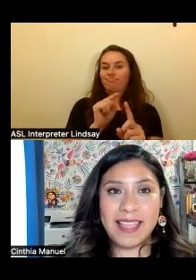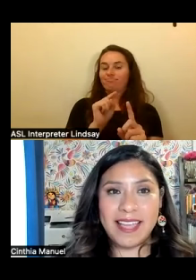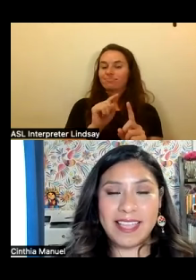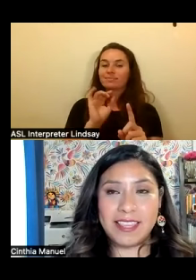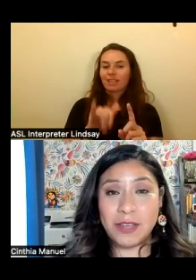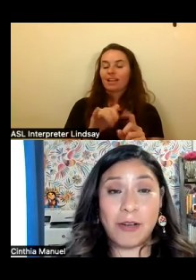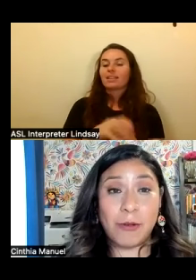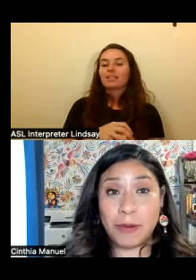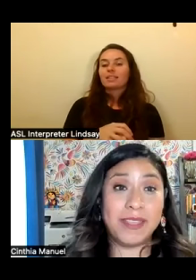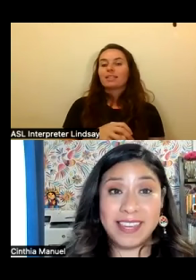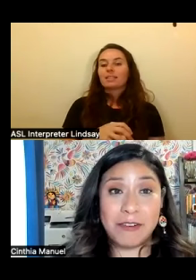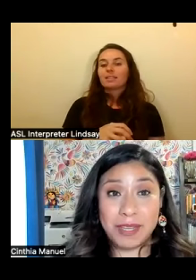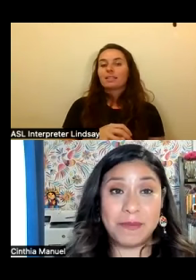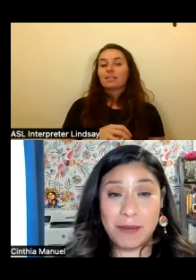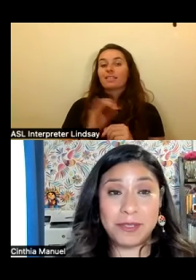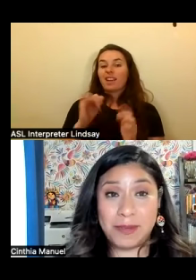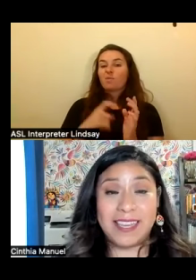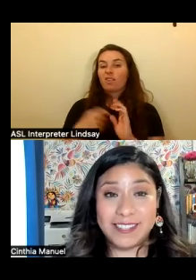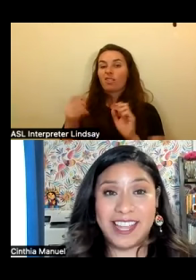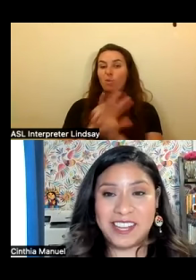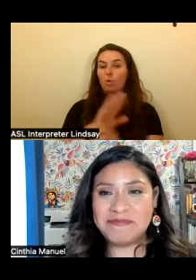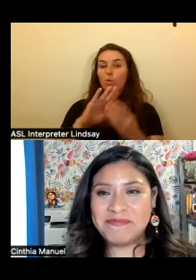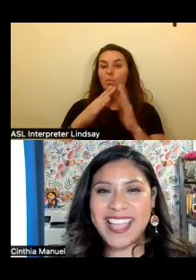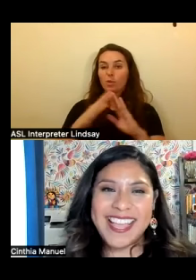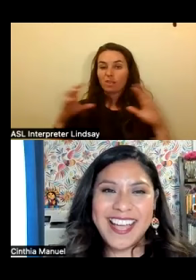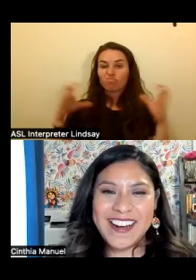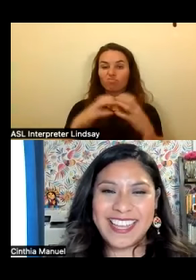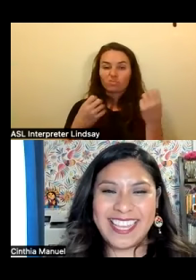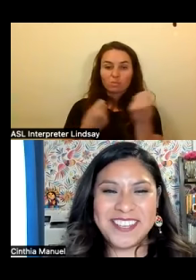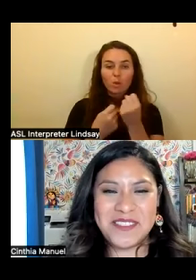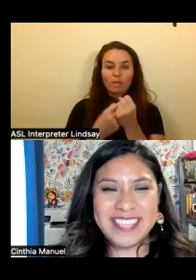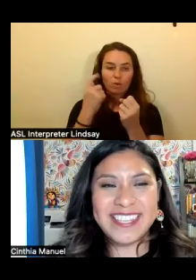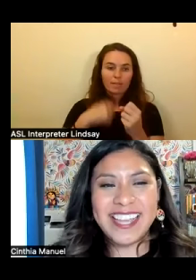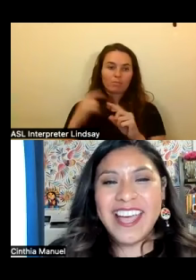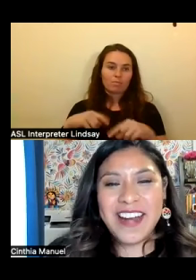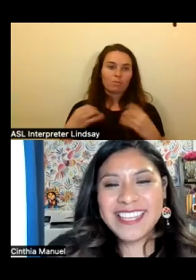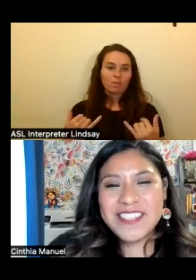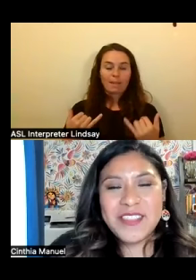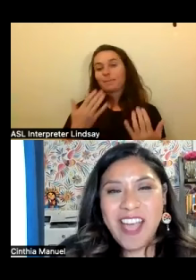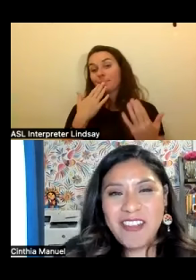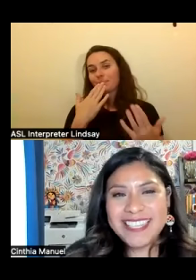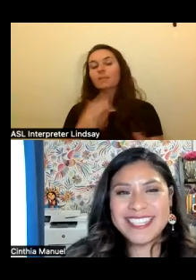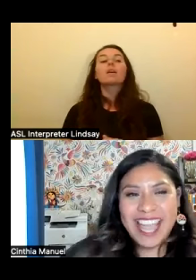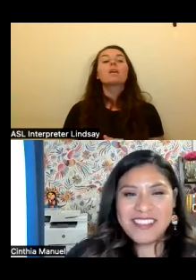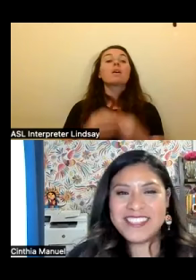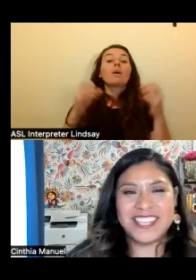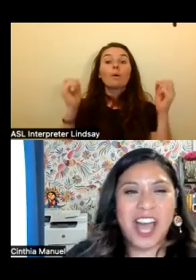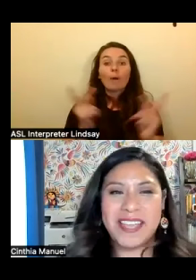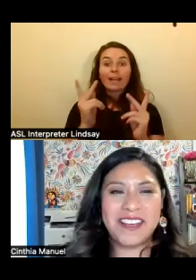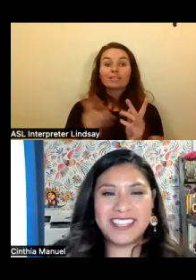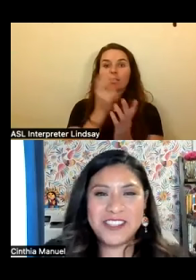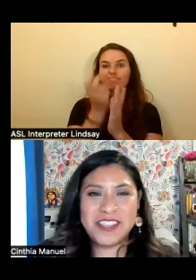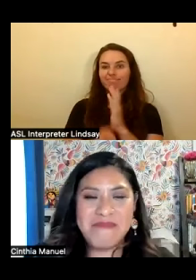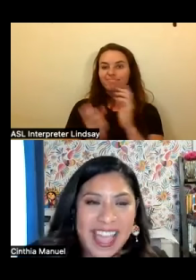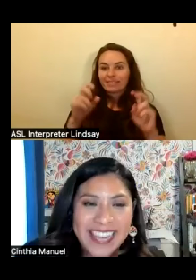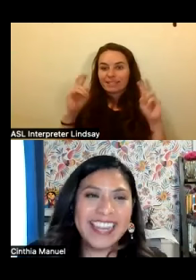something that it took a whole community for me to be able to be here today. All right, thank you so much. All right, so now let's dive into the topic